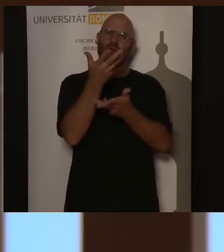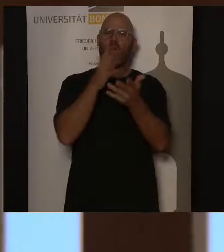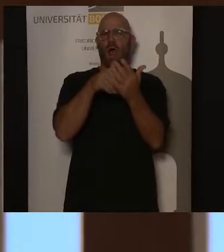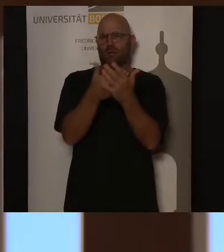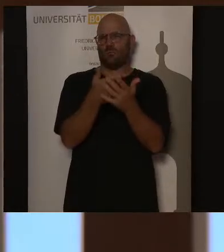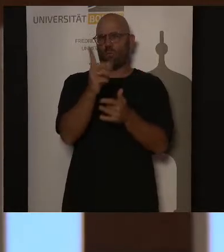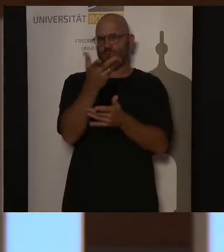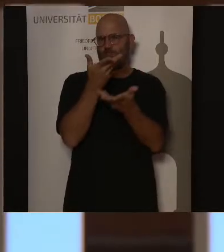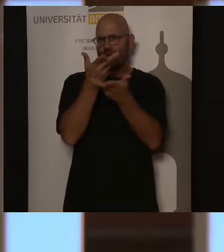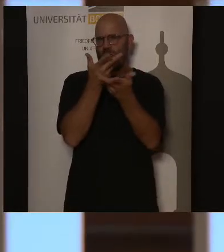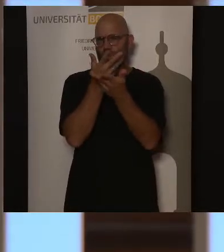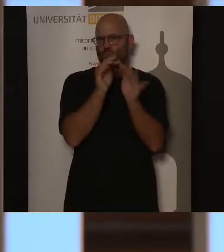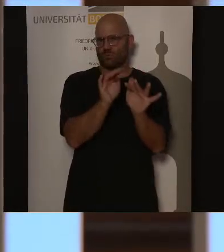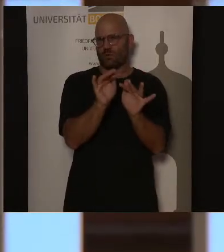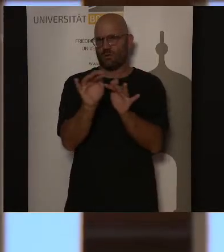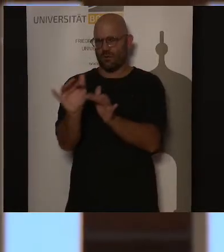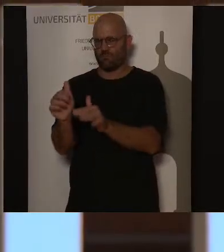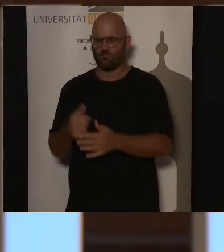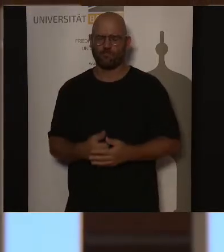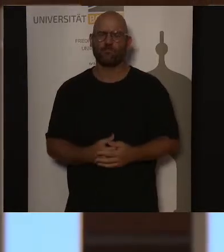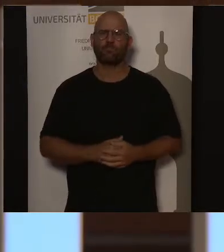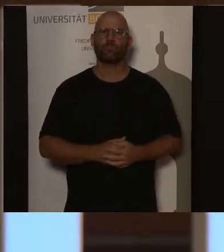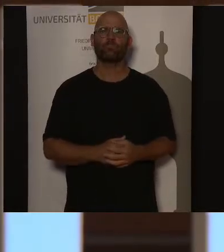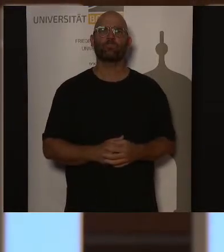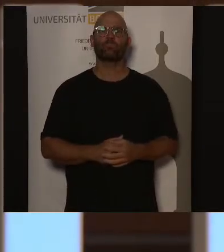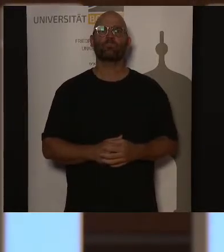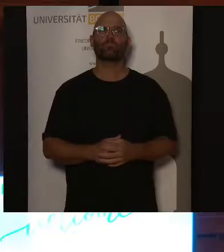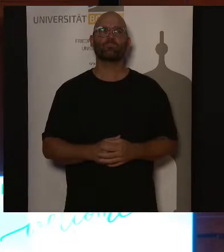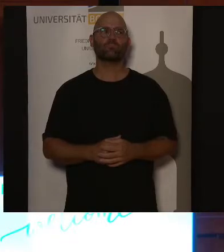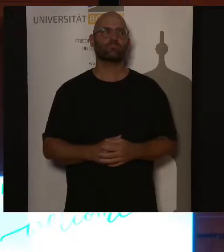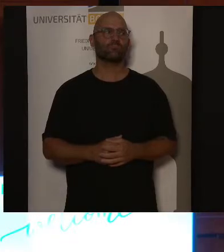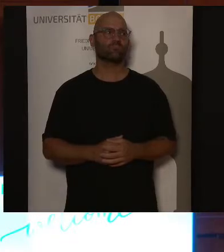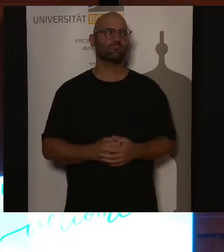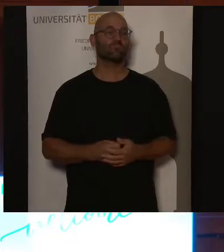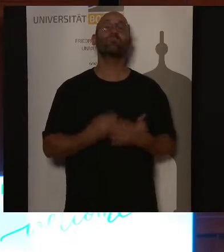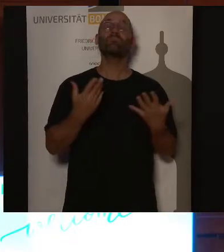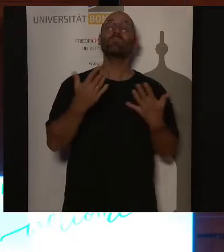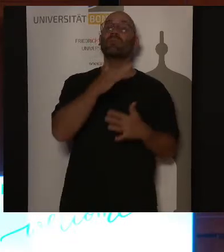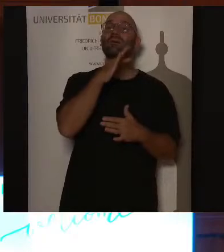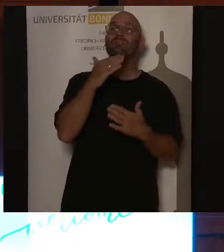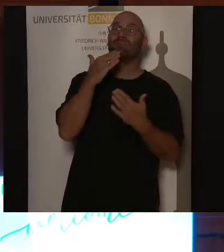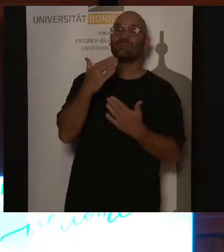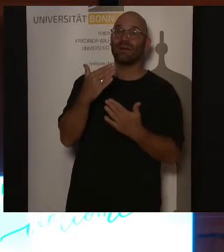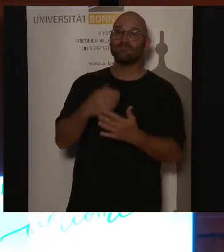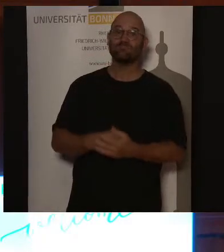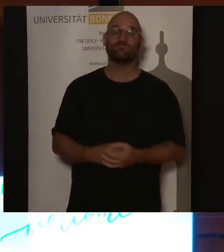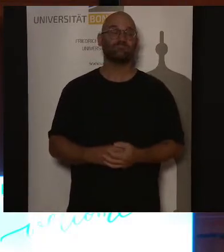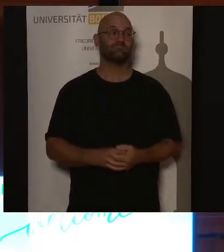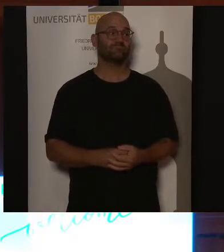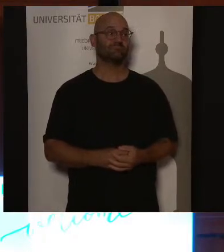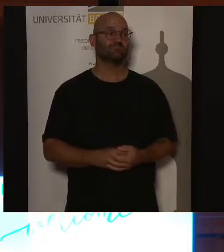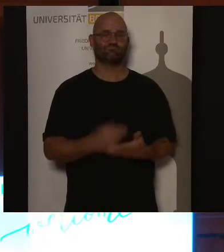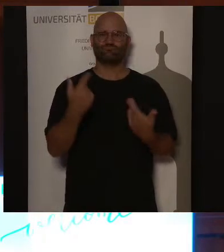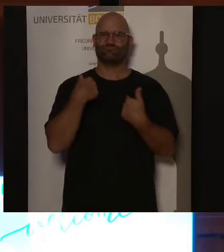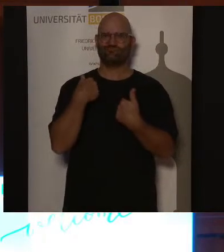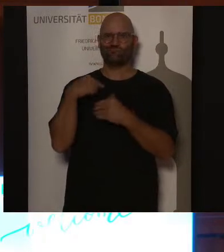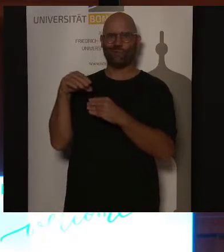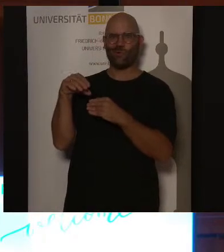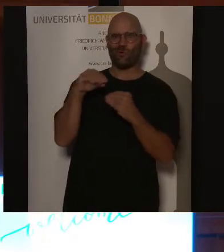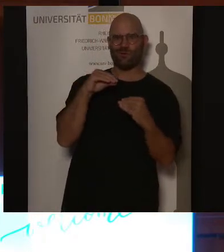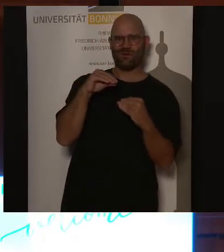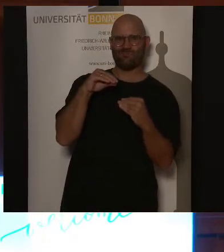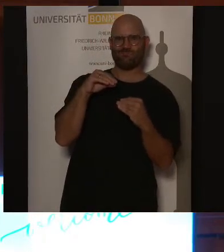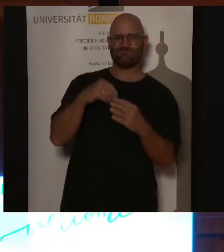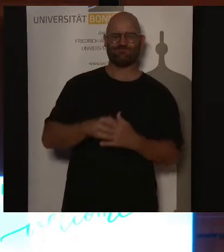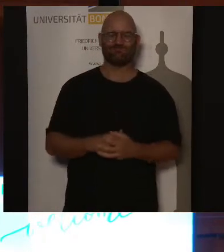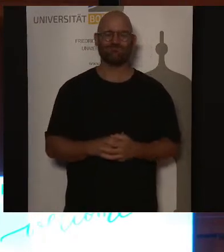get advice and counseling on all of these matters. Yes, thank you very much. I'll take over